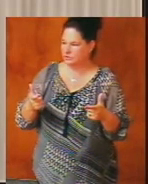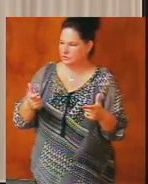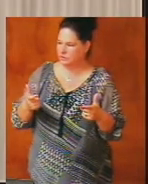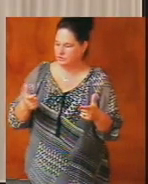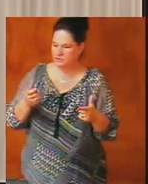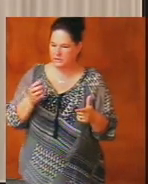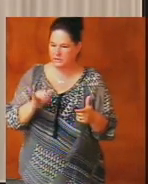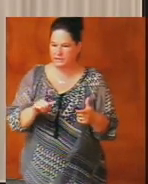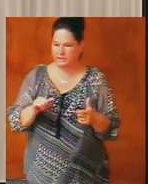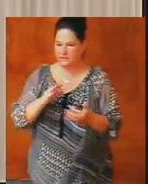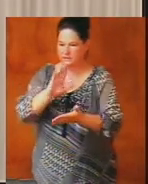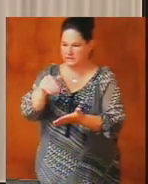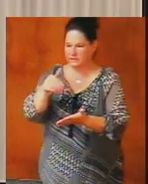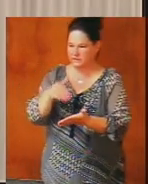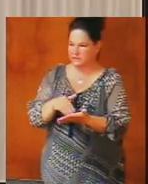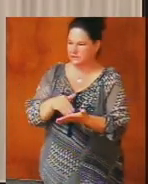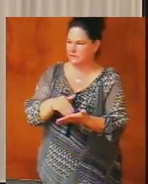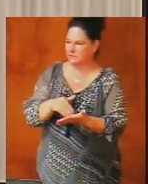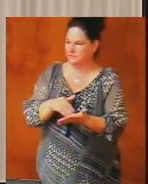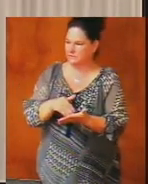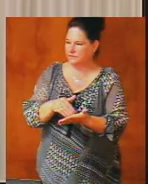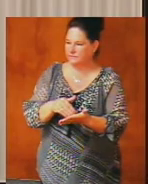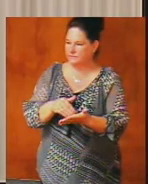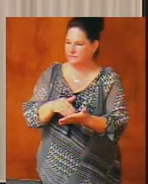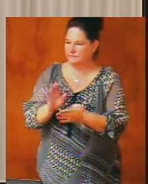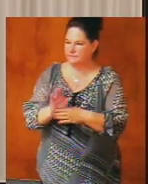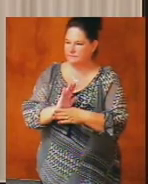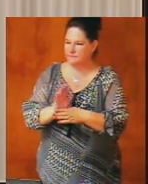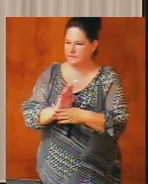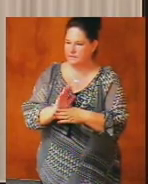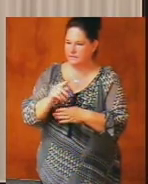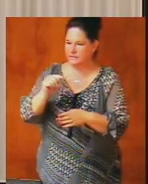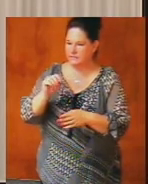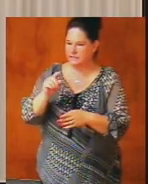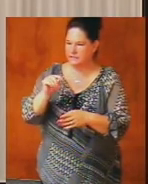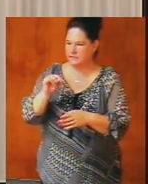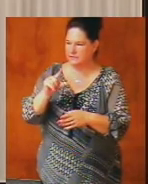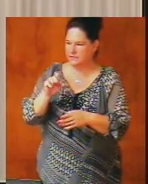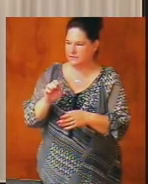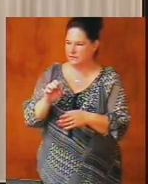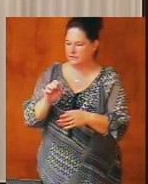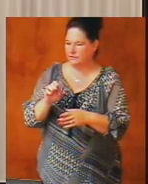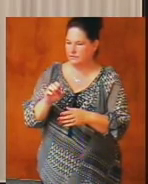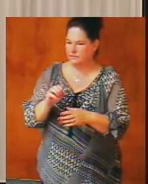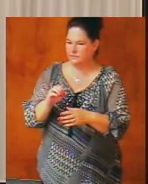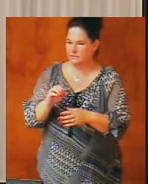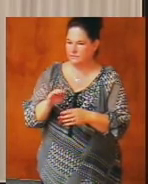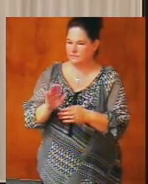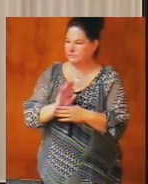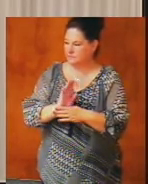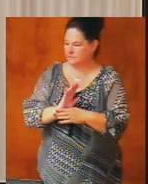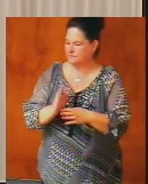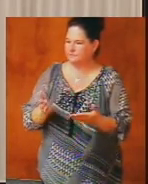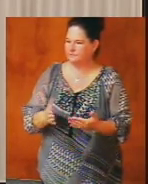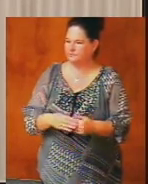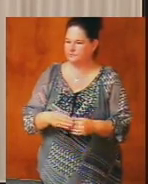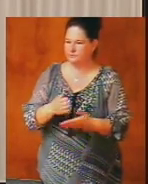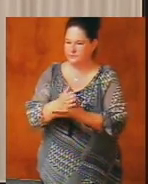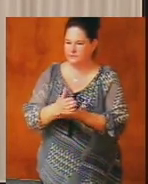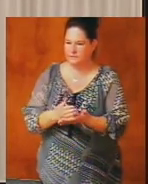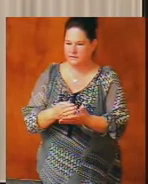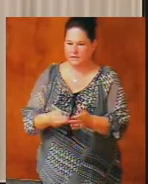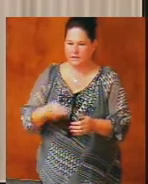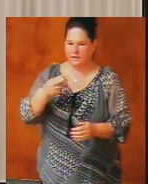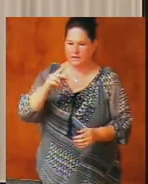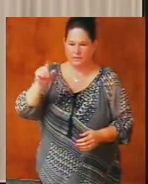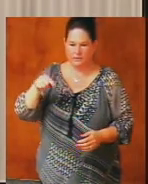It was the center of a thriving textile industry. And there was a certain kind of